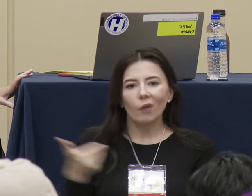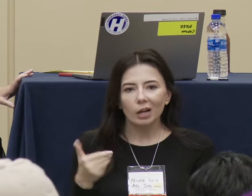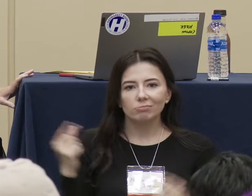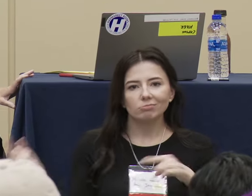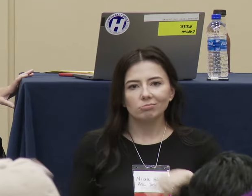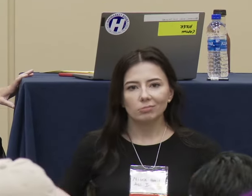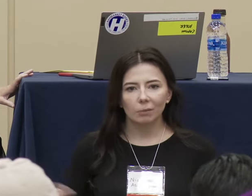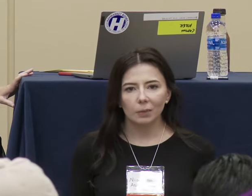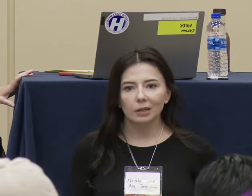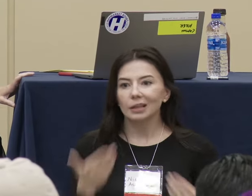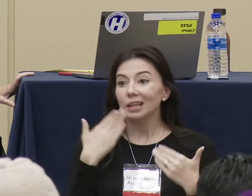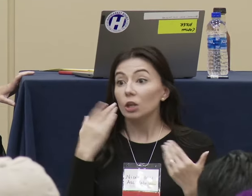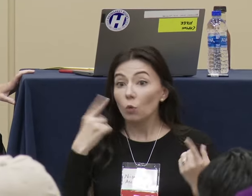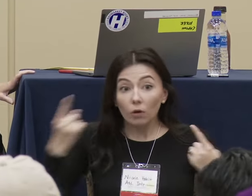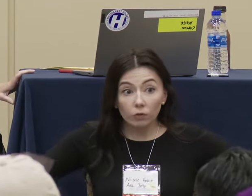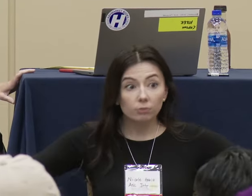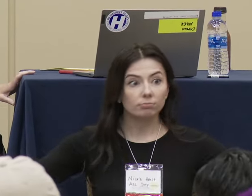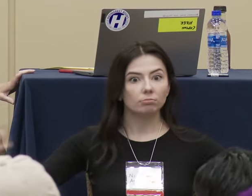for people who are coming.